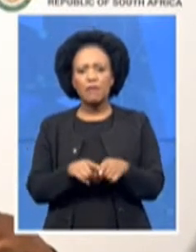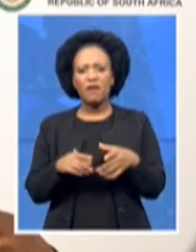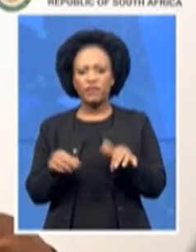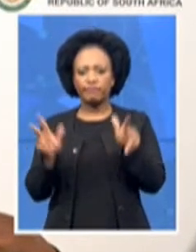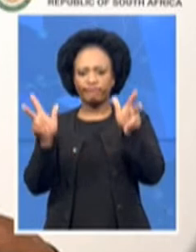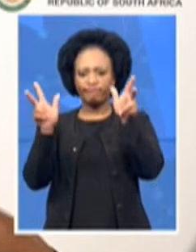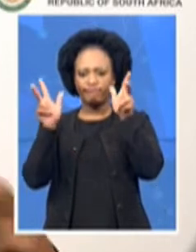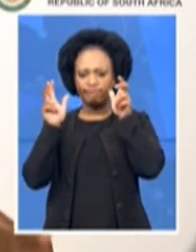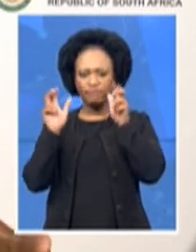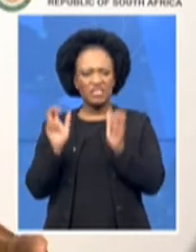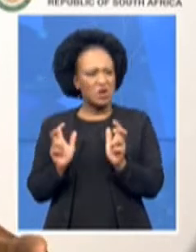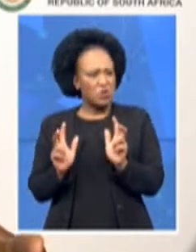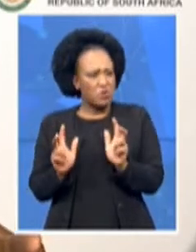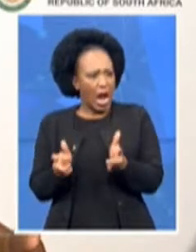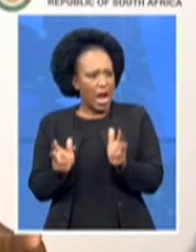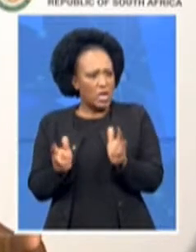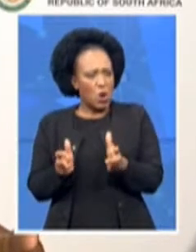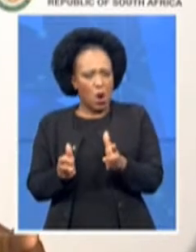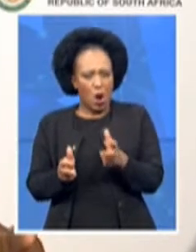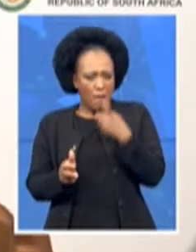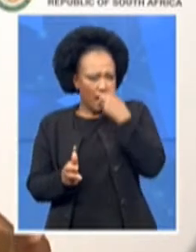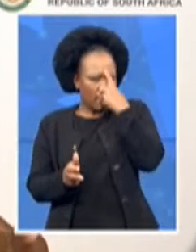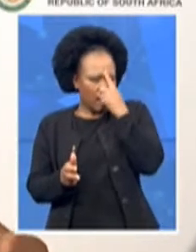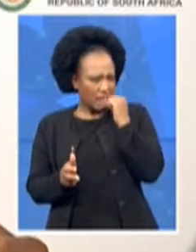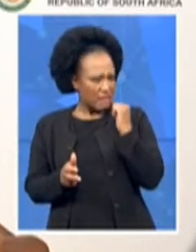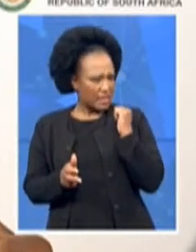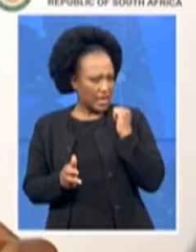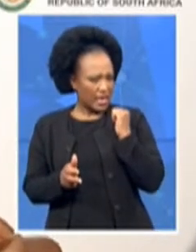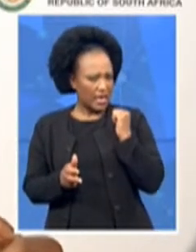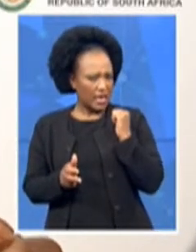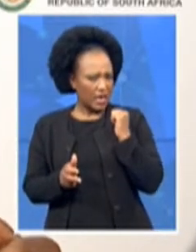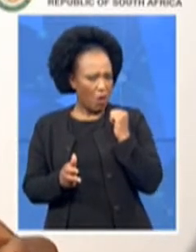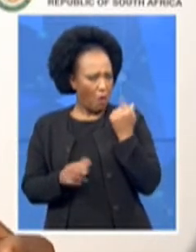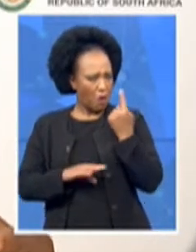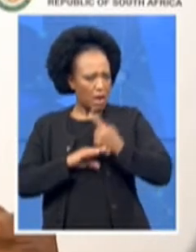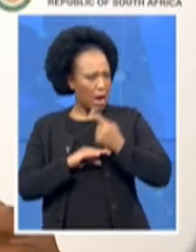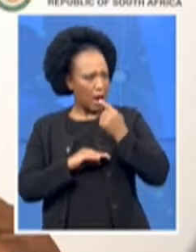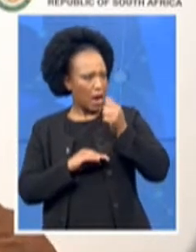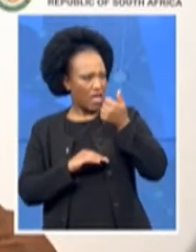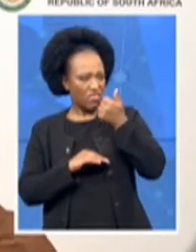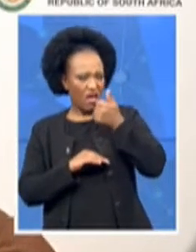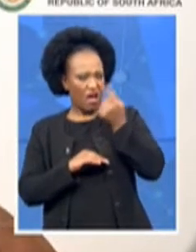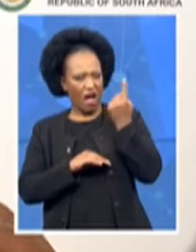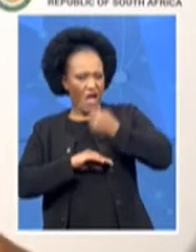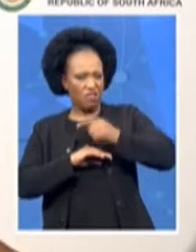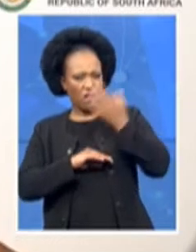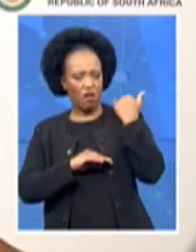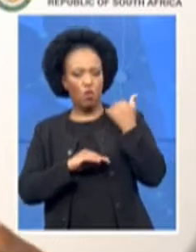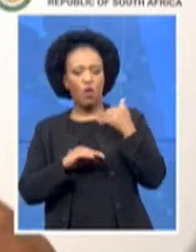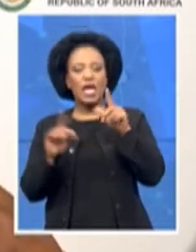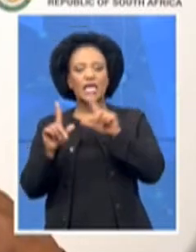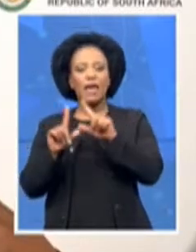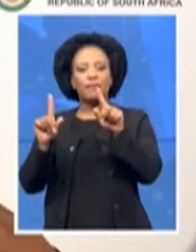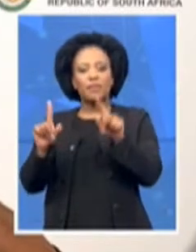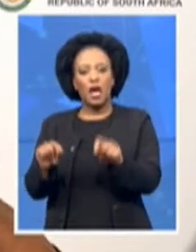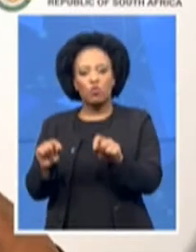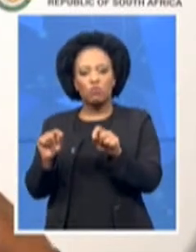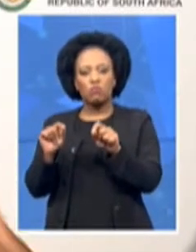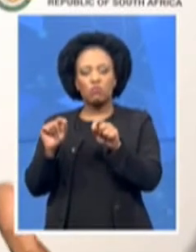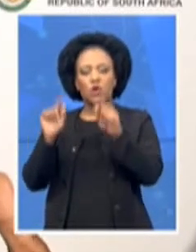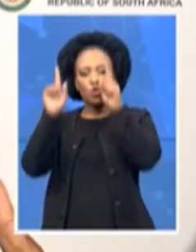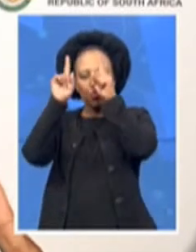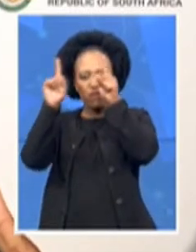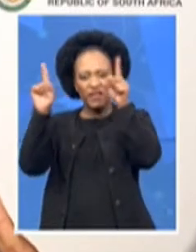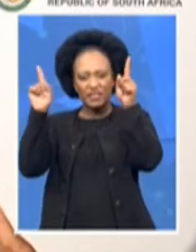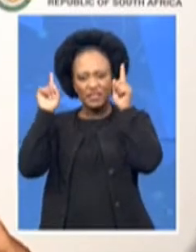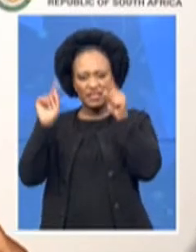before, they were discussing about University of Cape Town. And they were indicating that this is a